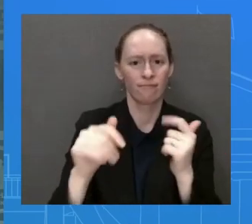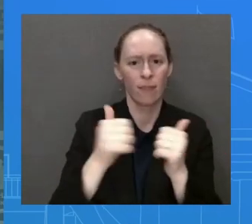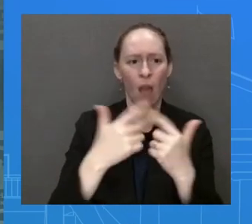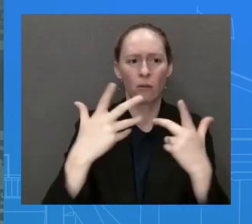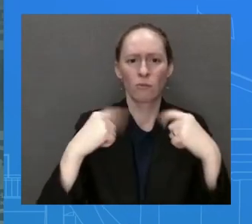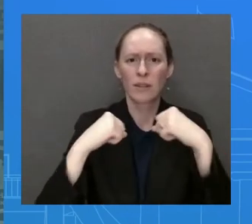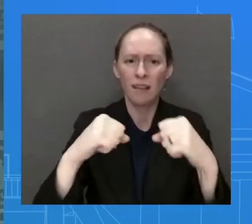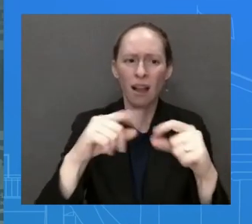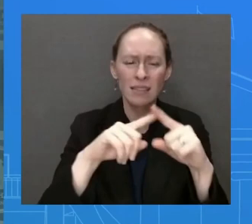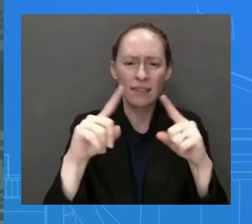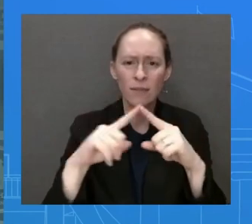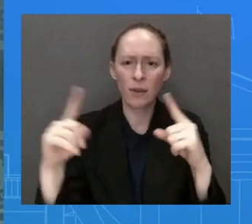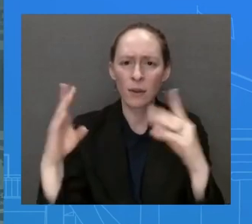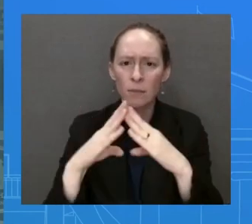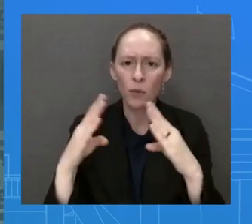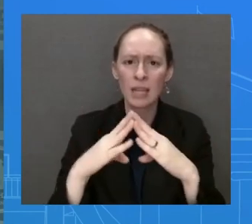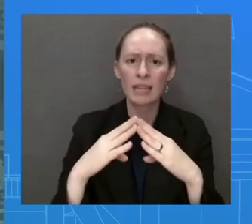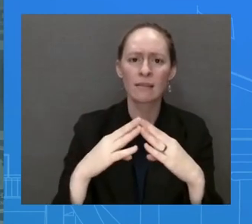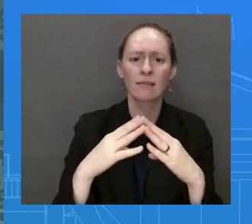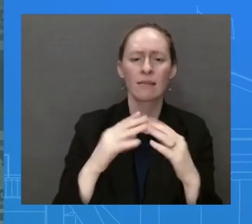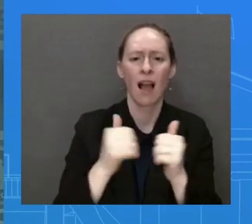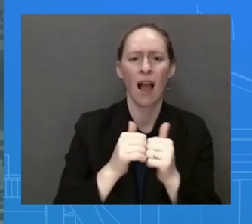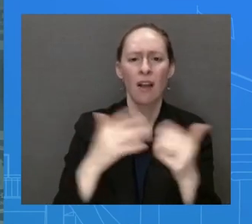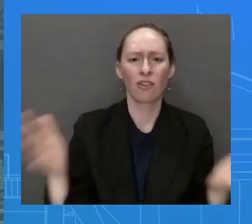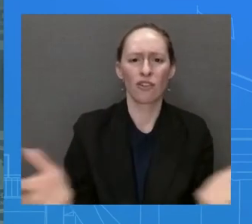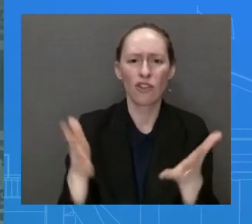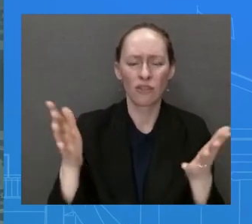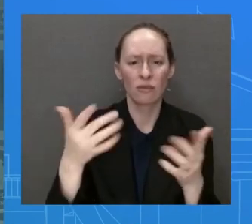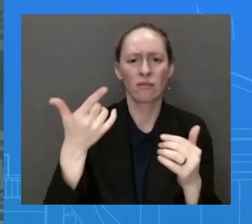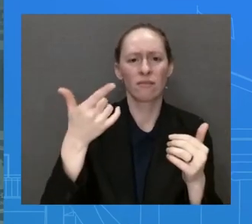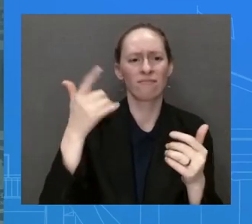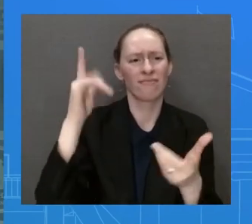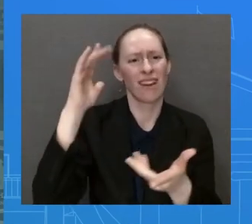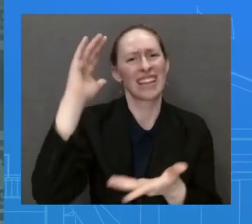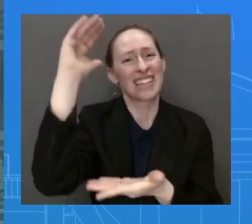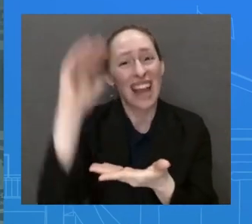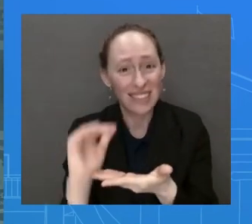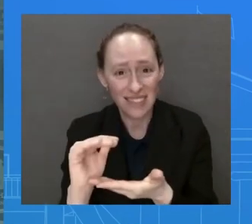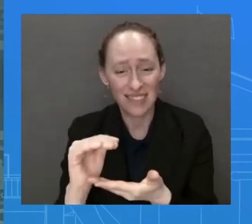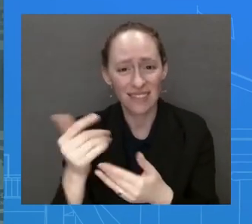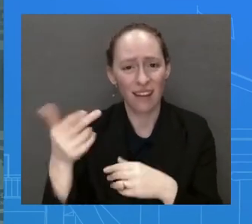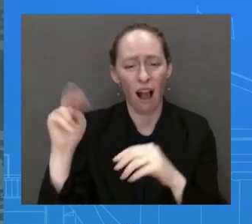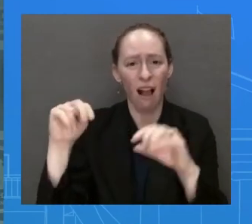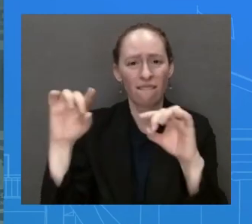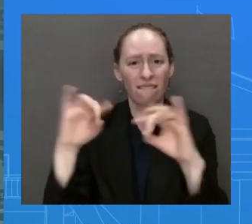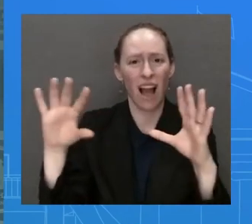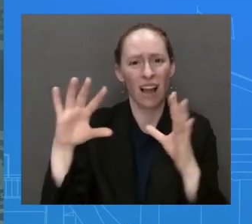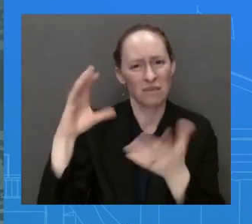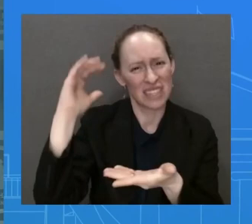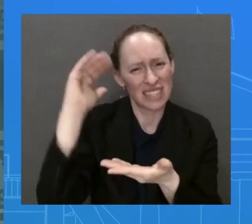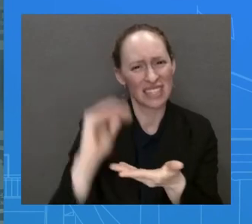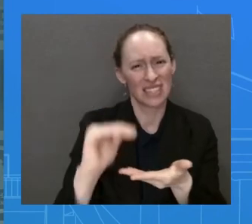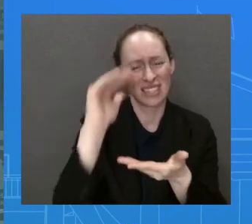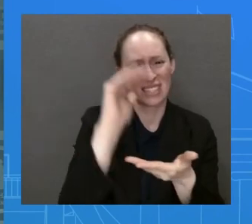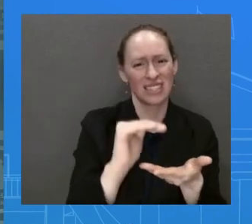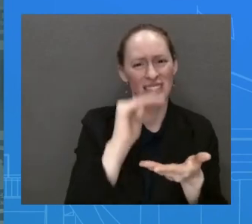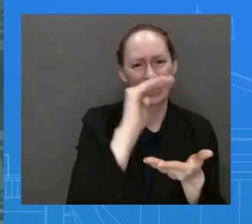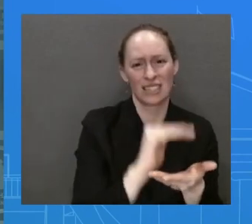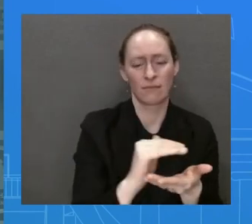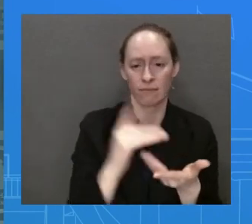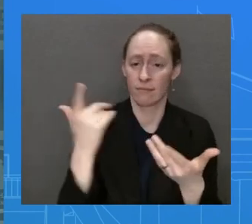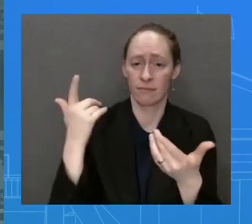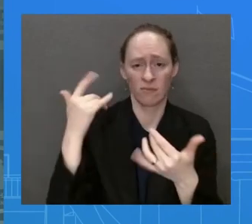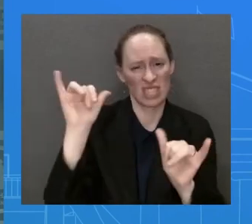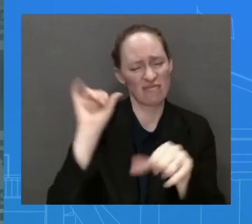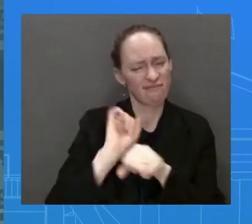and that is that call that he has, especially the call to action from Congress, is going to continue and it's not going to stop. I'm going to go